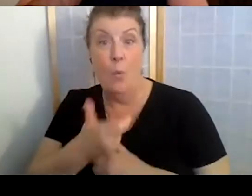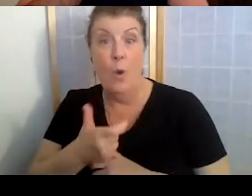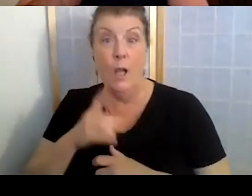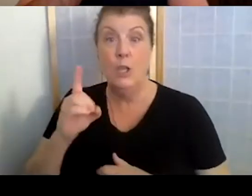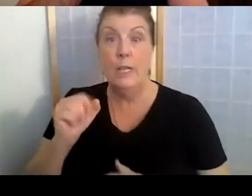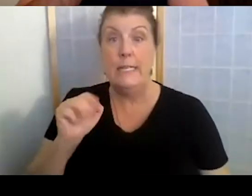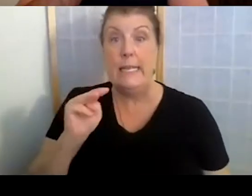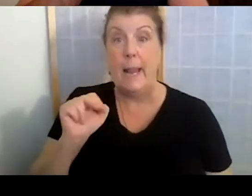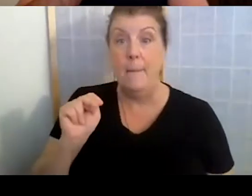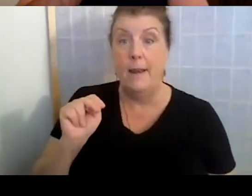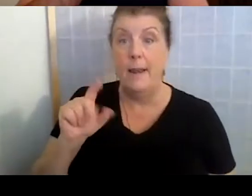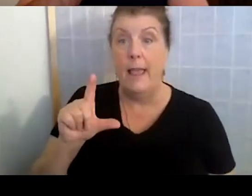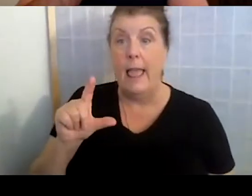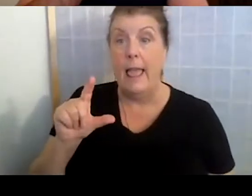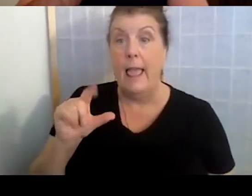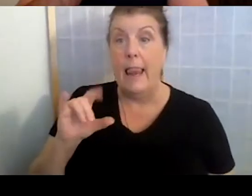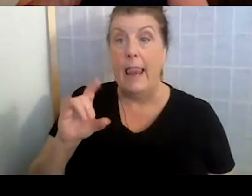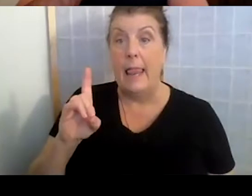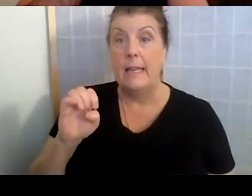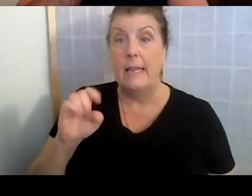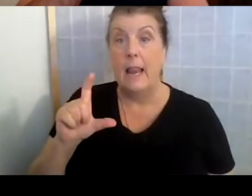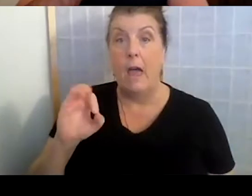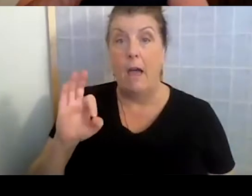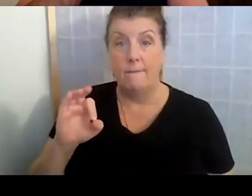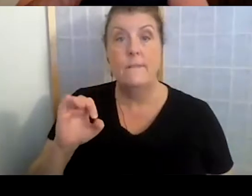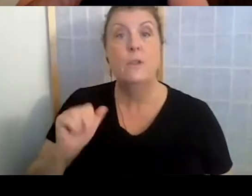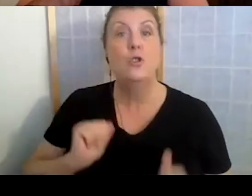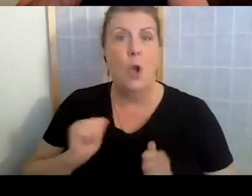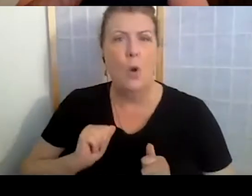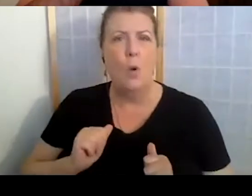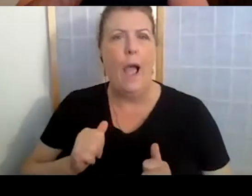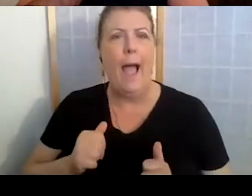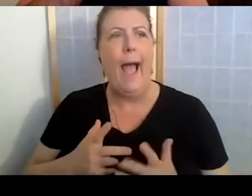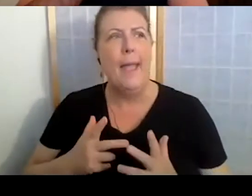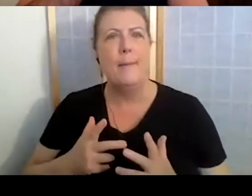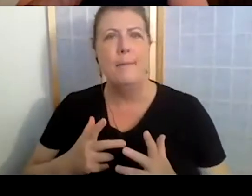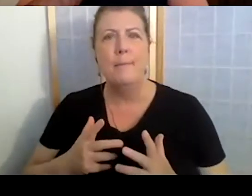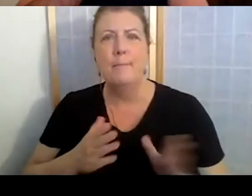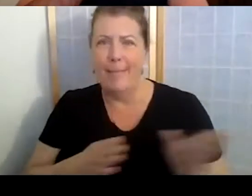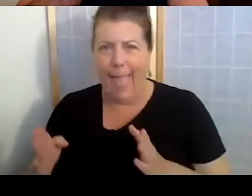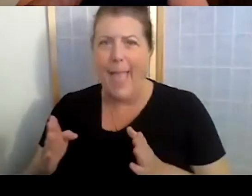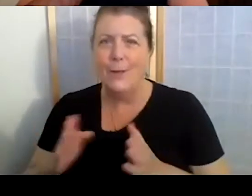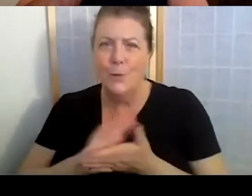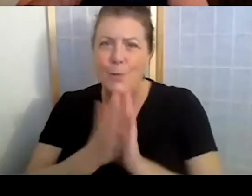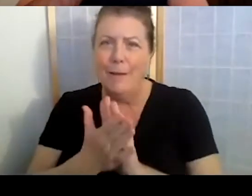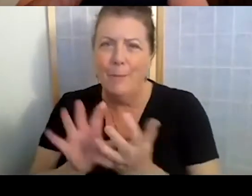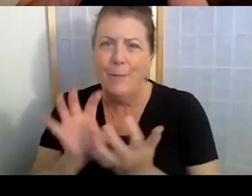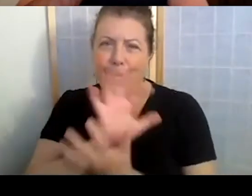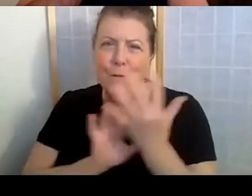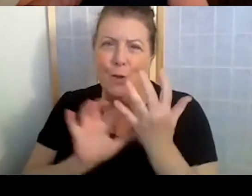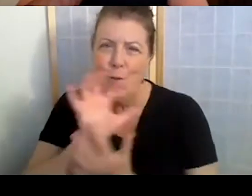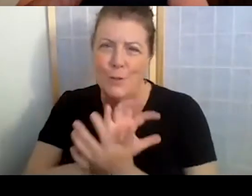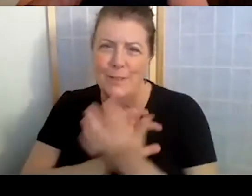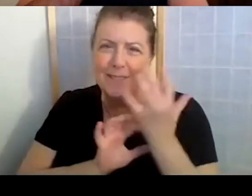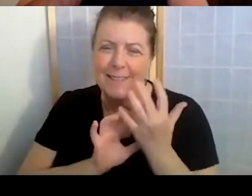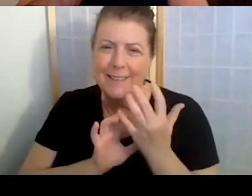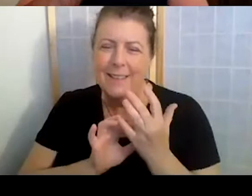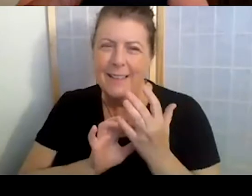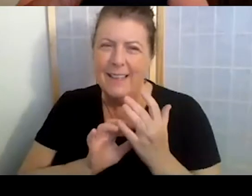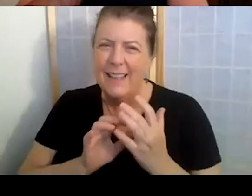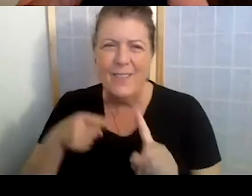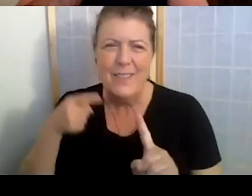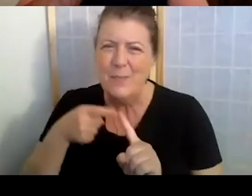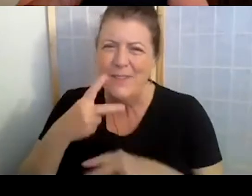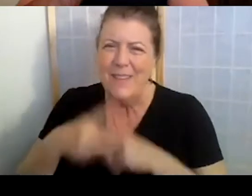to look to be confused. And I was wondering if there's an artistry to that, that you understand, maybe in